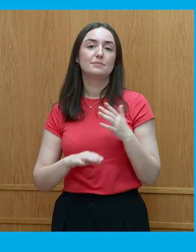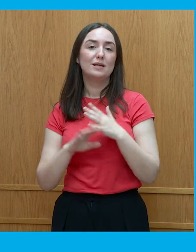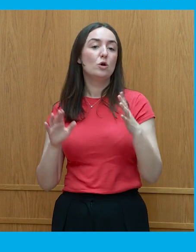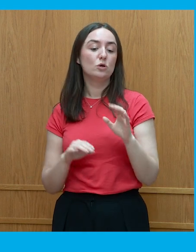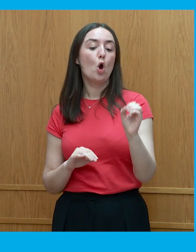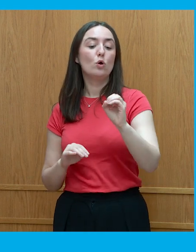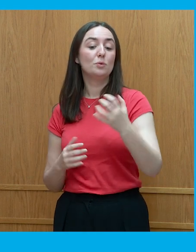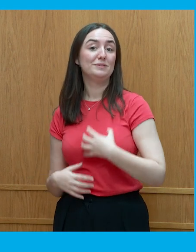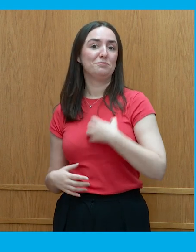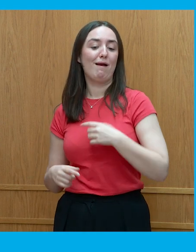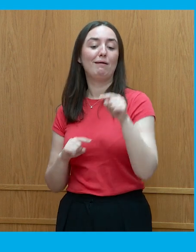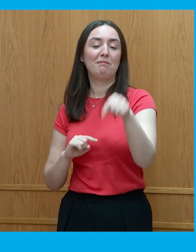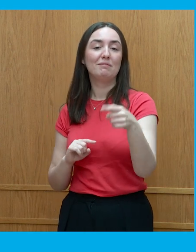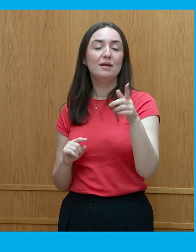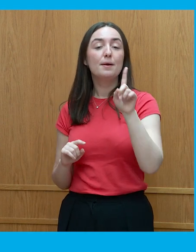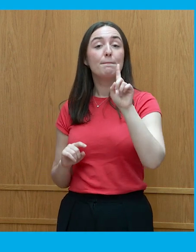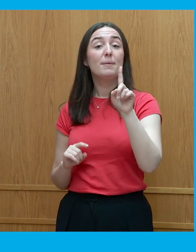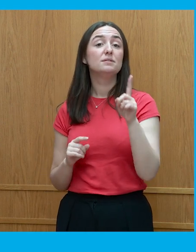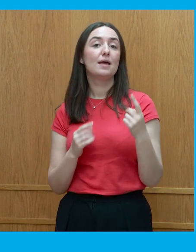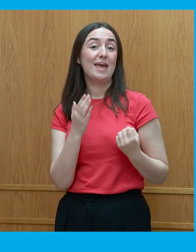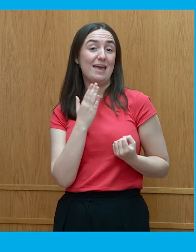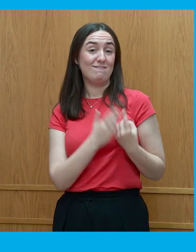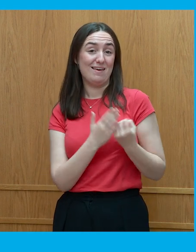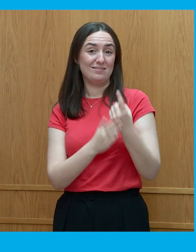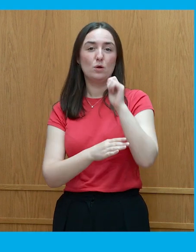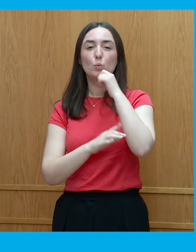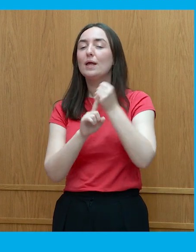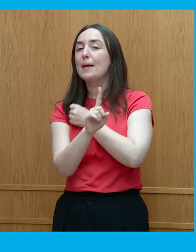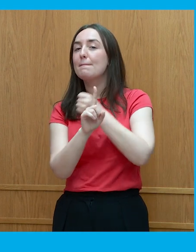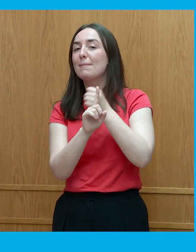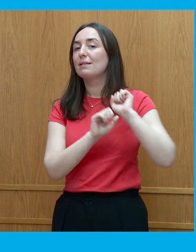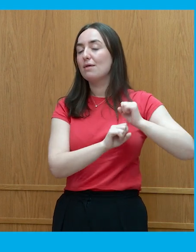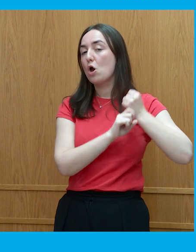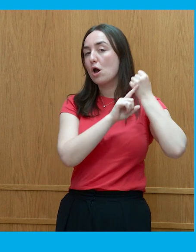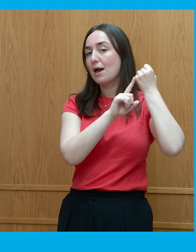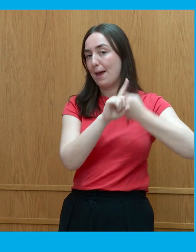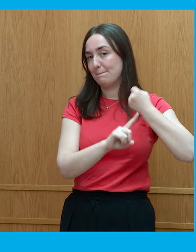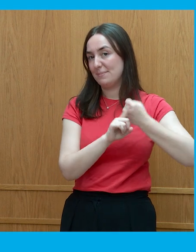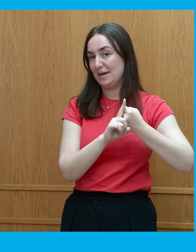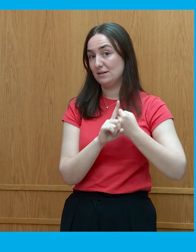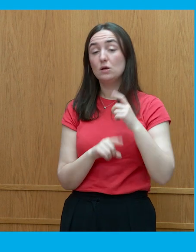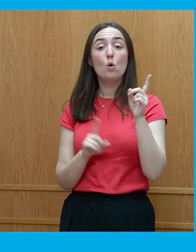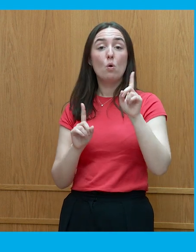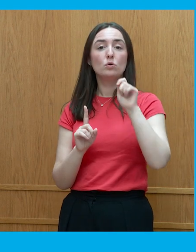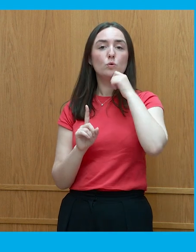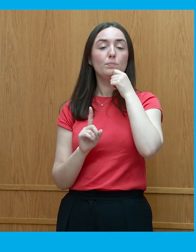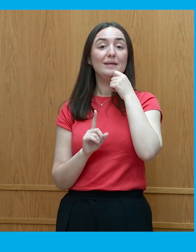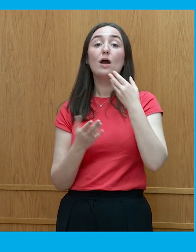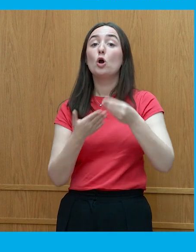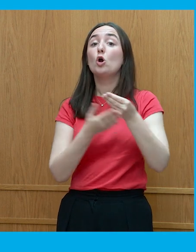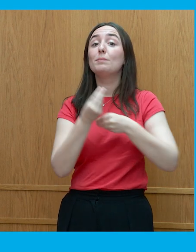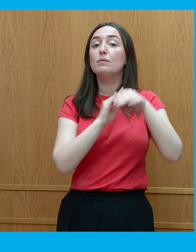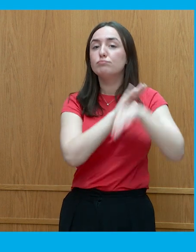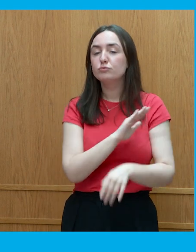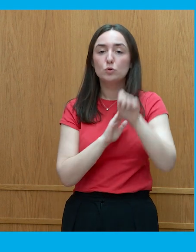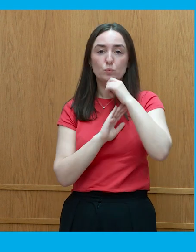what are the exogenous events that would impact the campaign? One could be a quick deceleration of the economy. That would have a big impact.